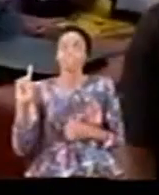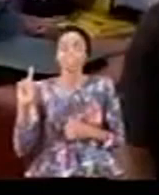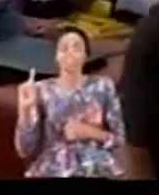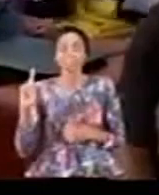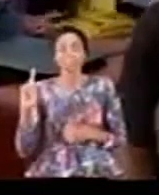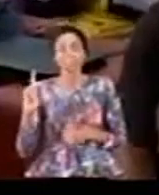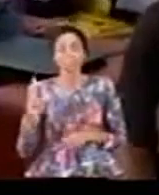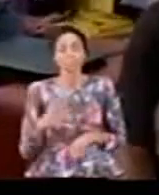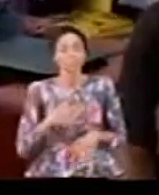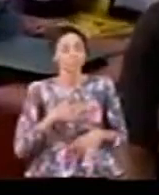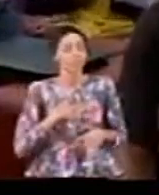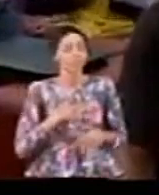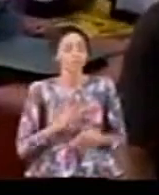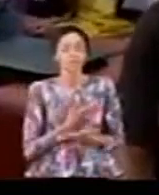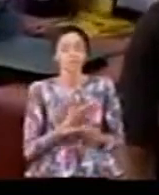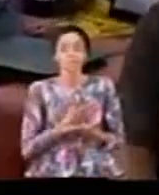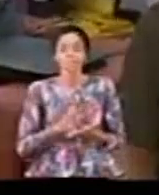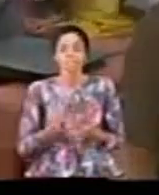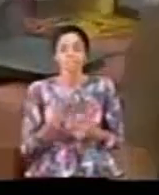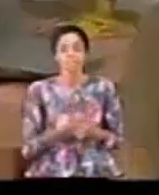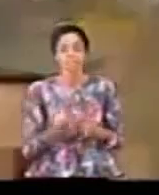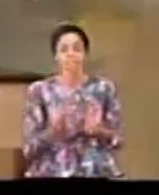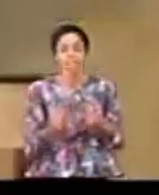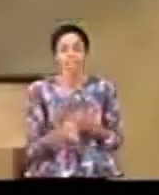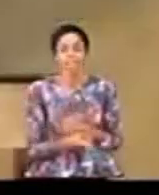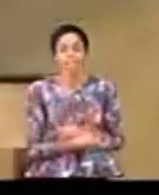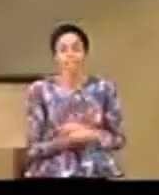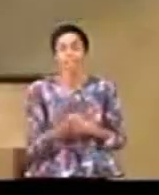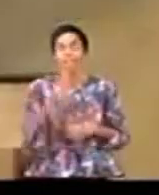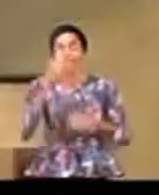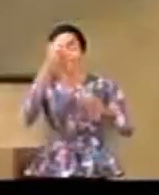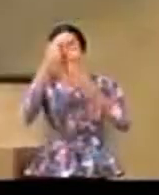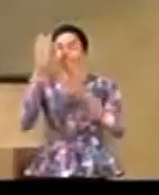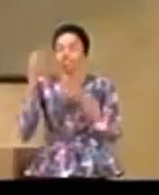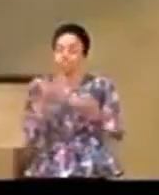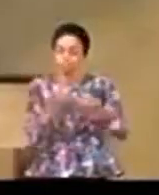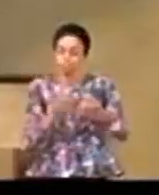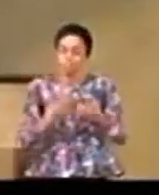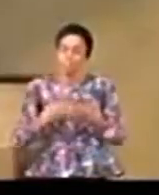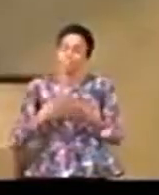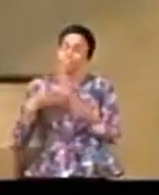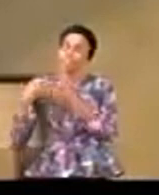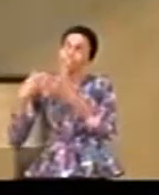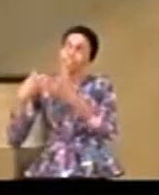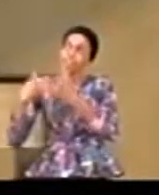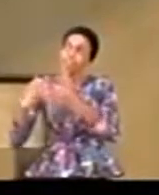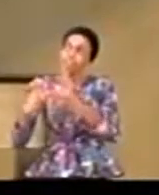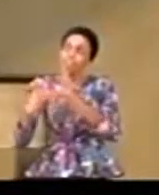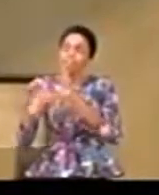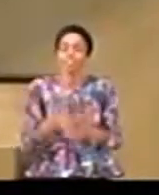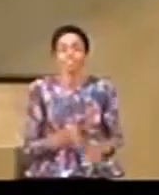draw me nearer to thee. Hear my song every day.